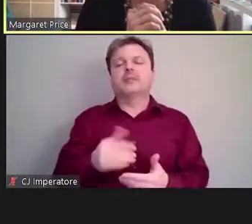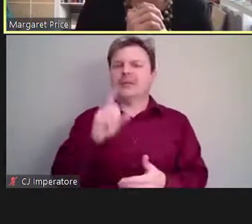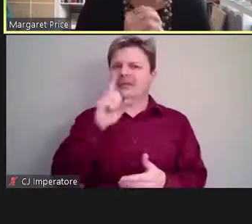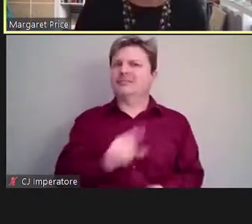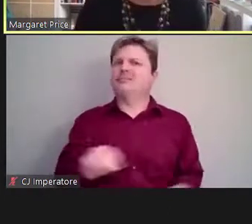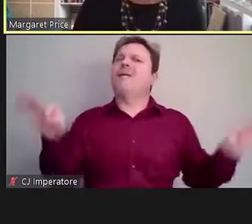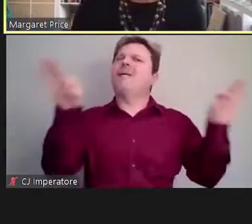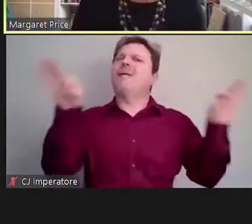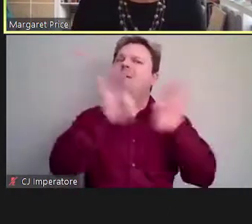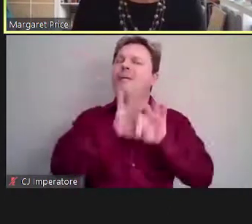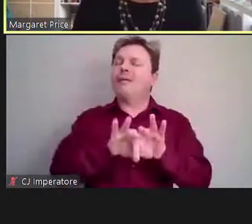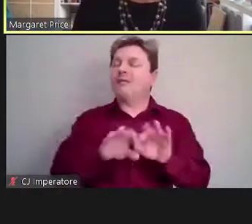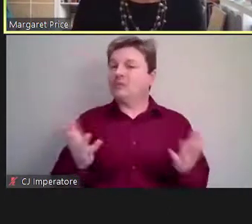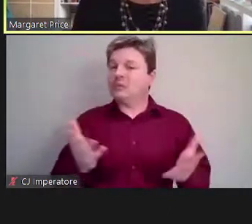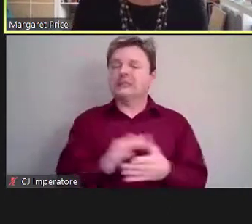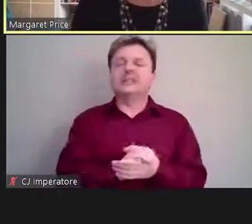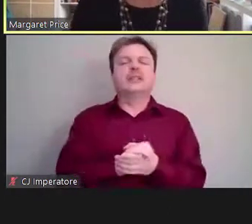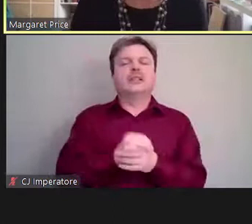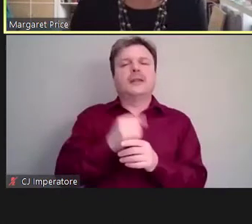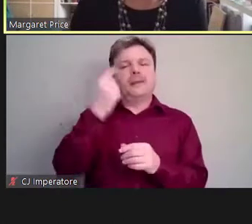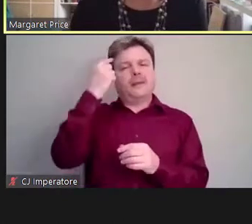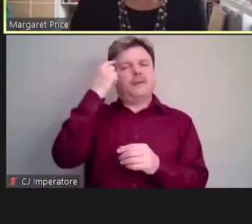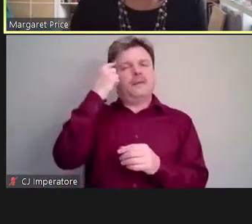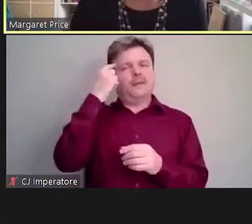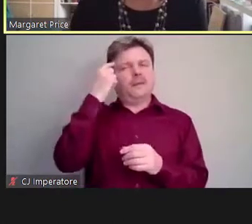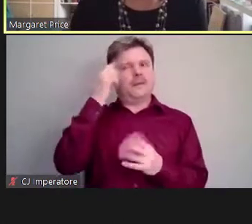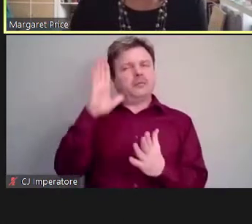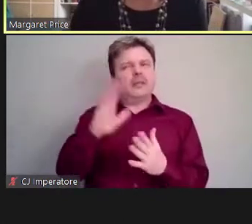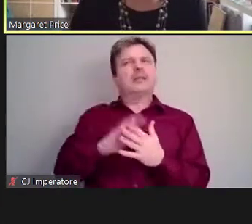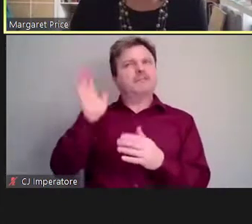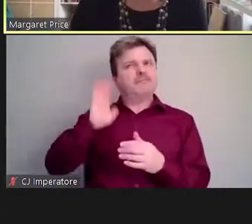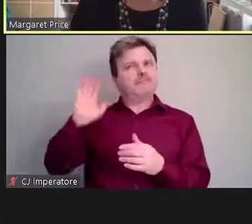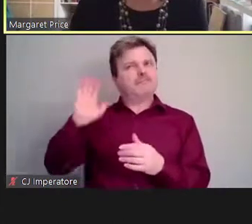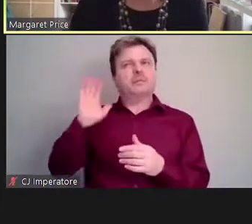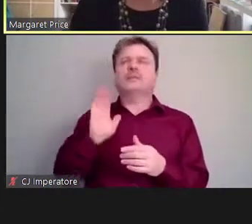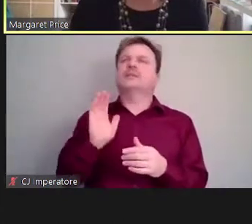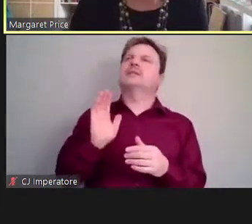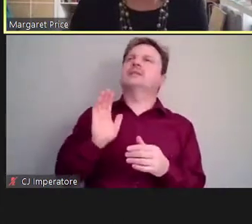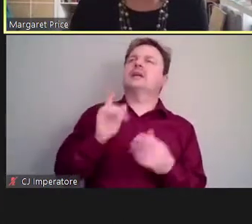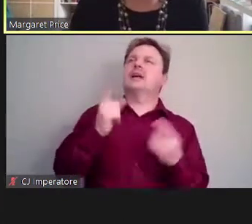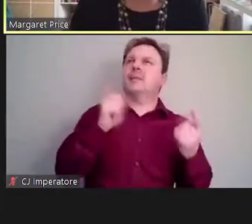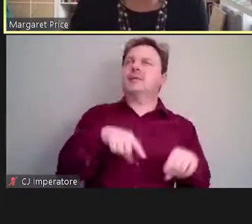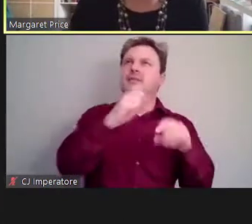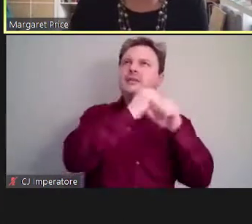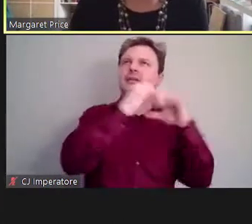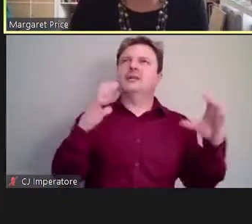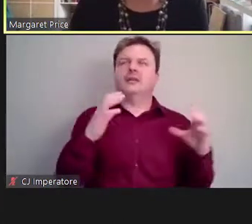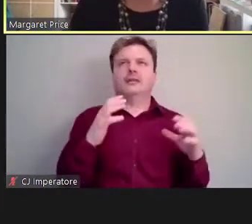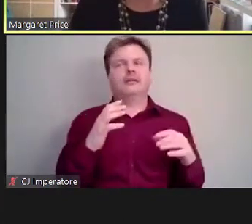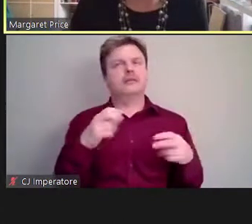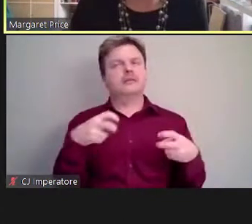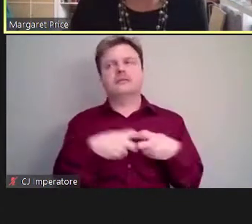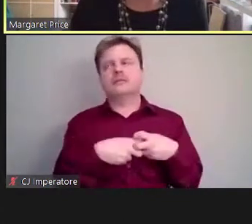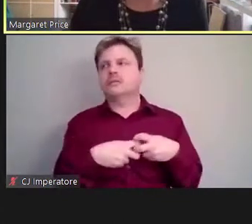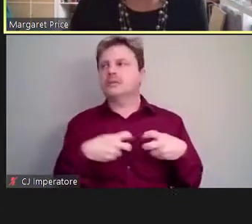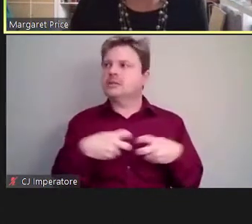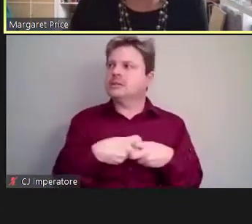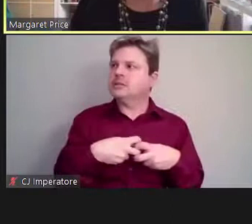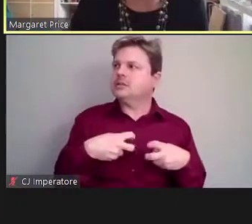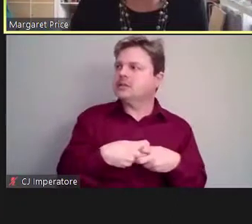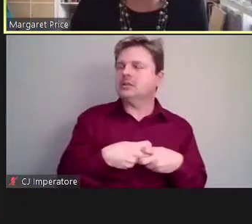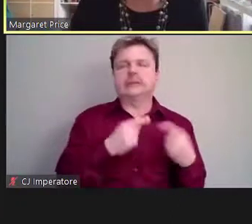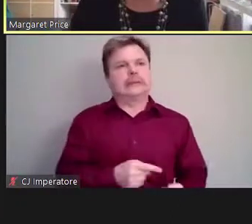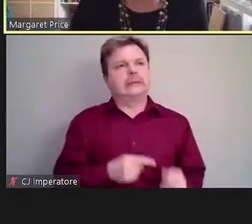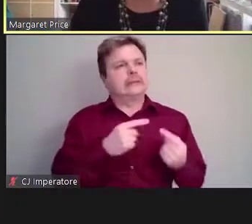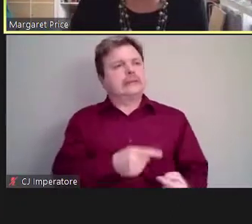valuable to think through the stories of times when things are just very hard to do and questions may